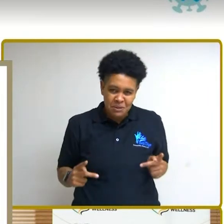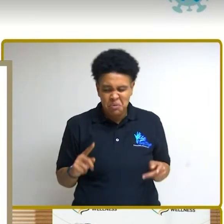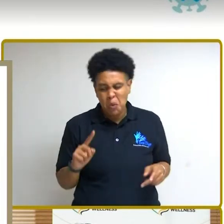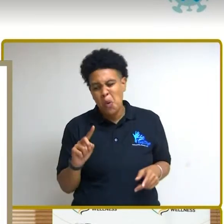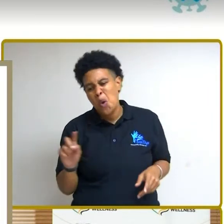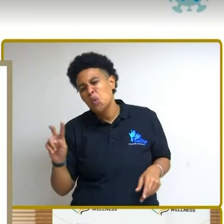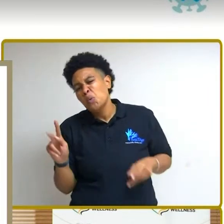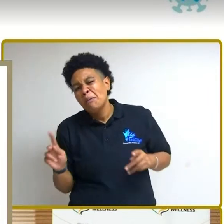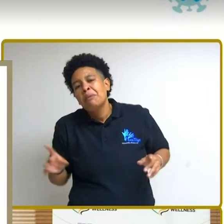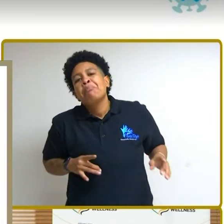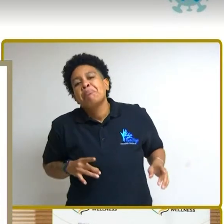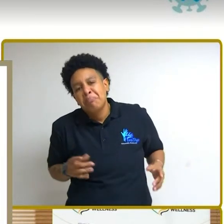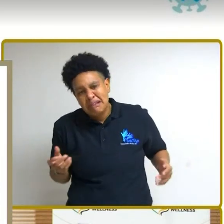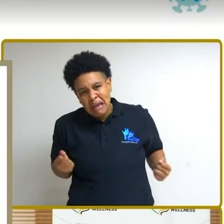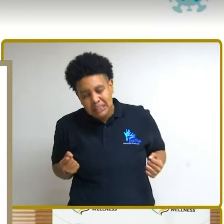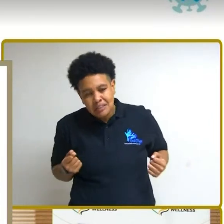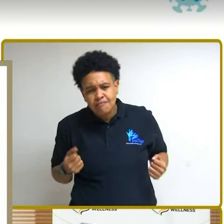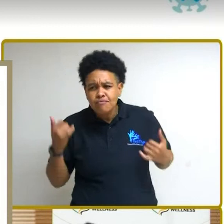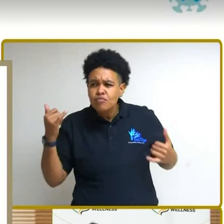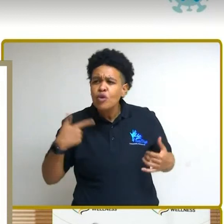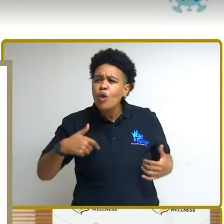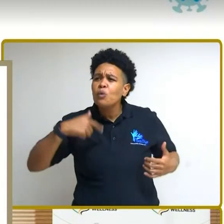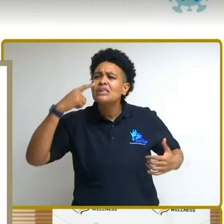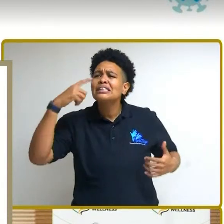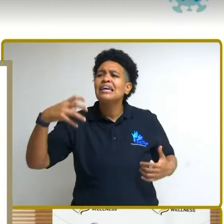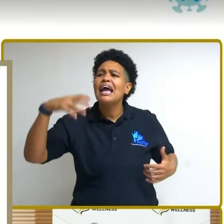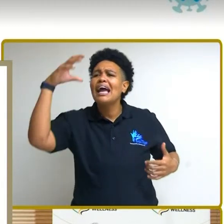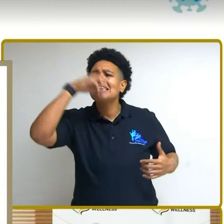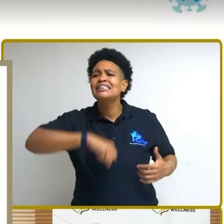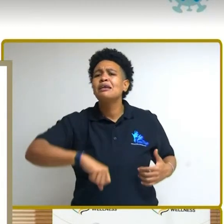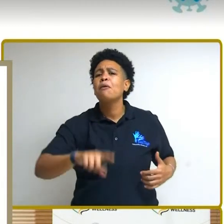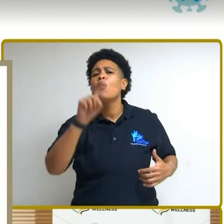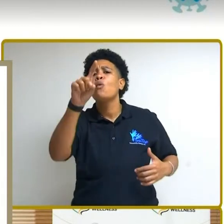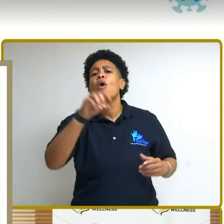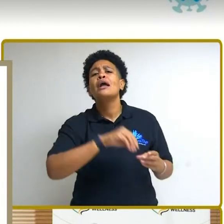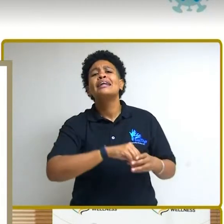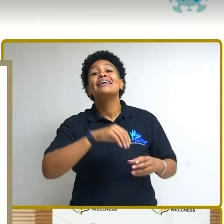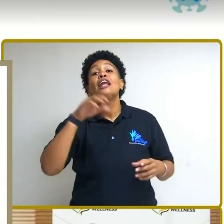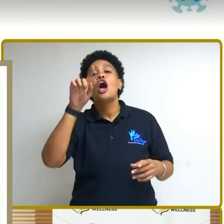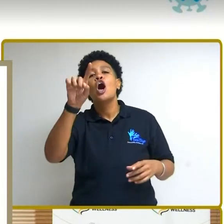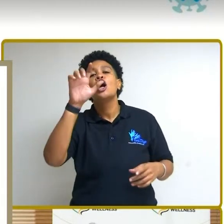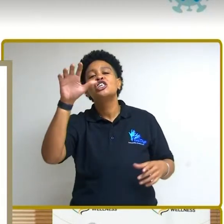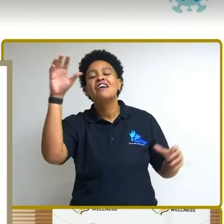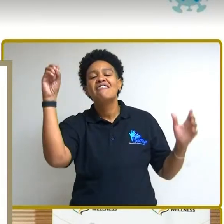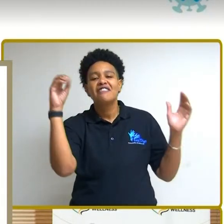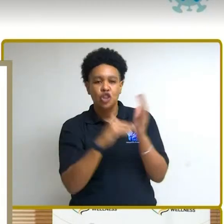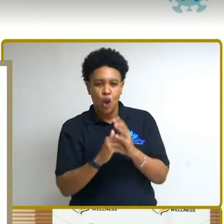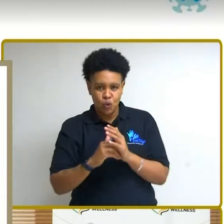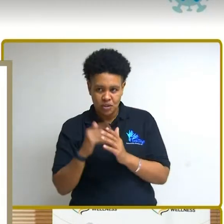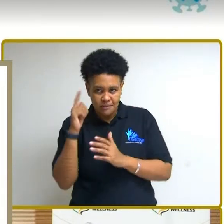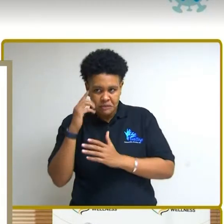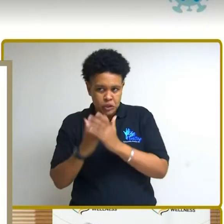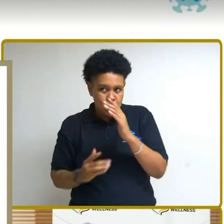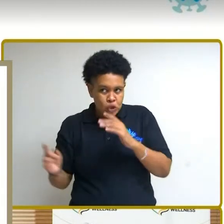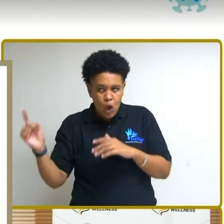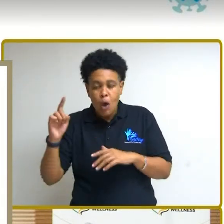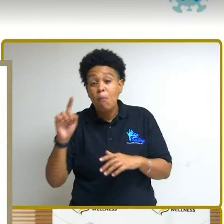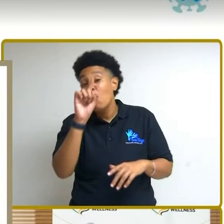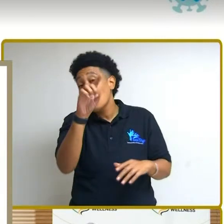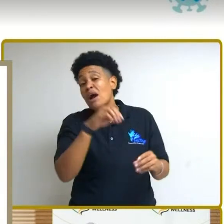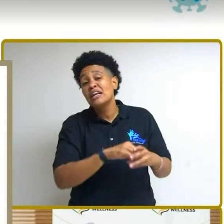seeing now is an estimate of 1 in 150,000, in some instances 1